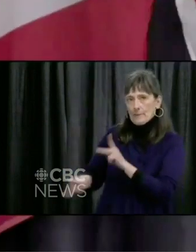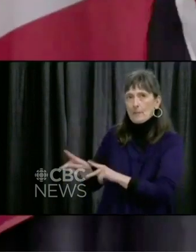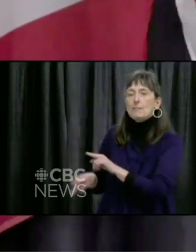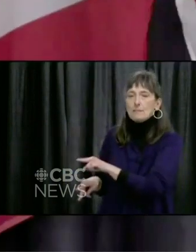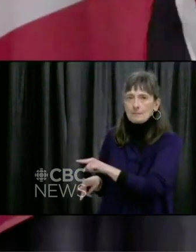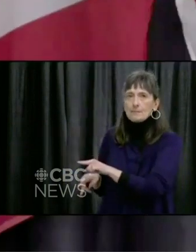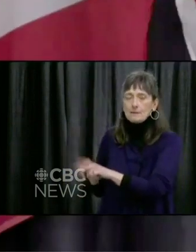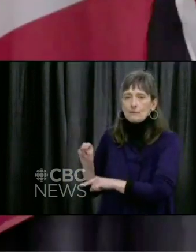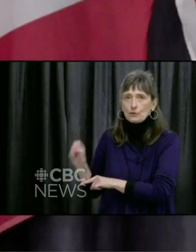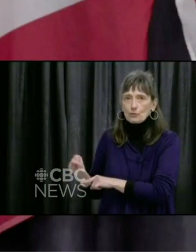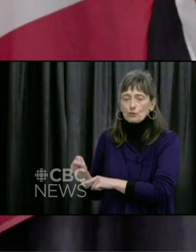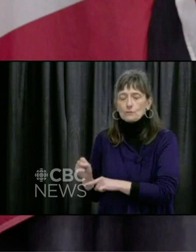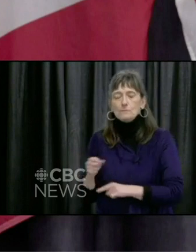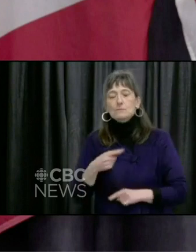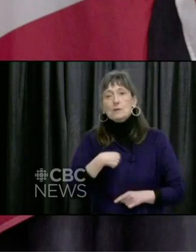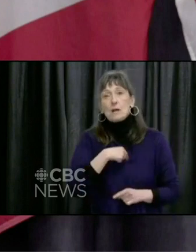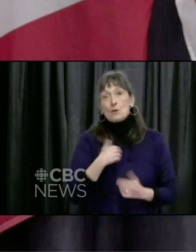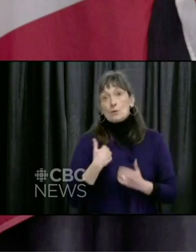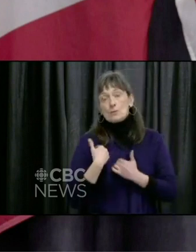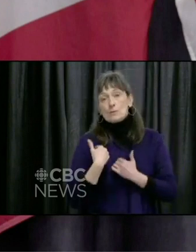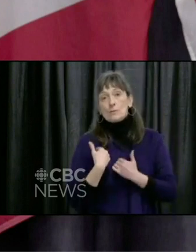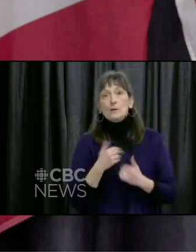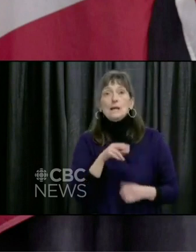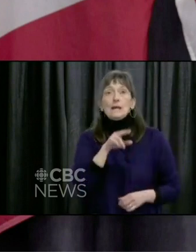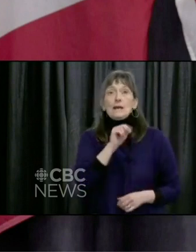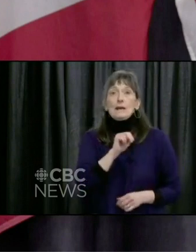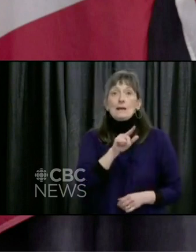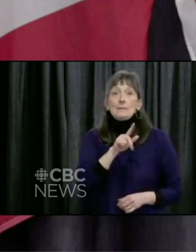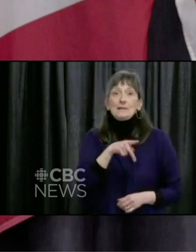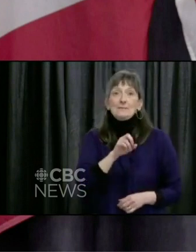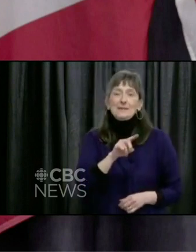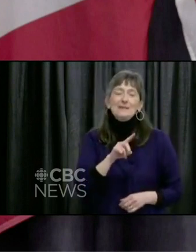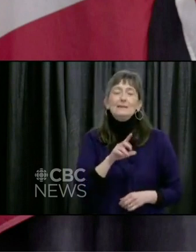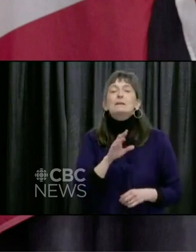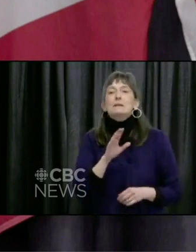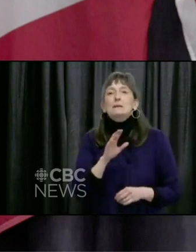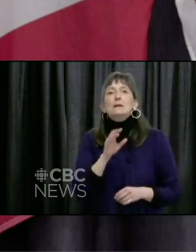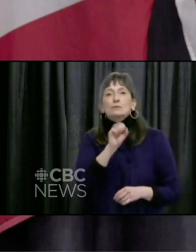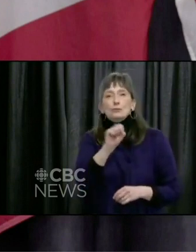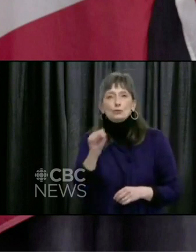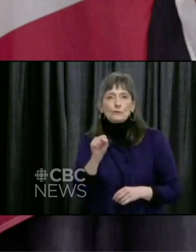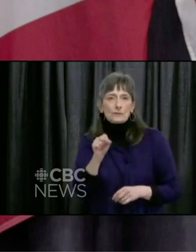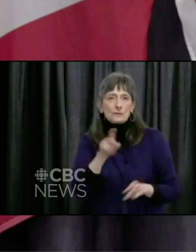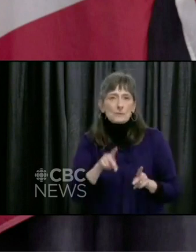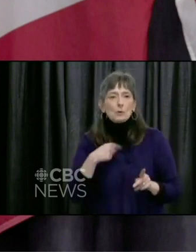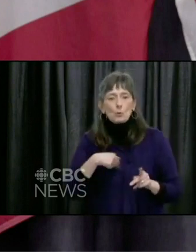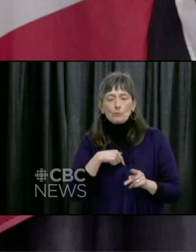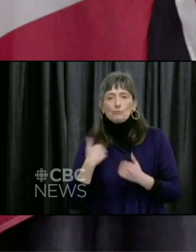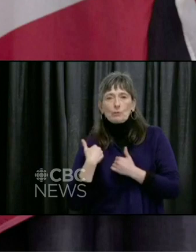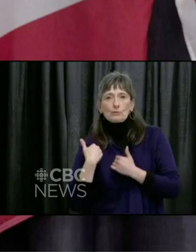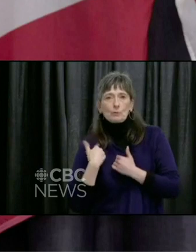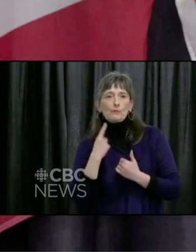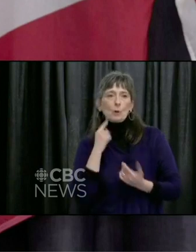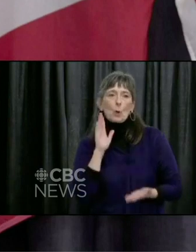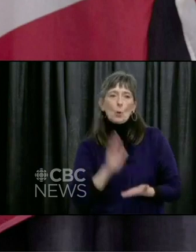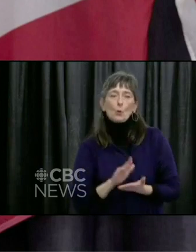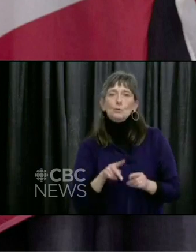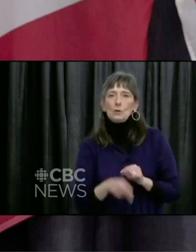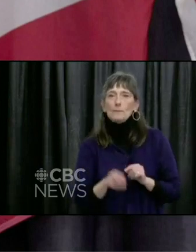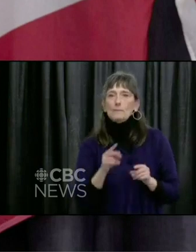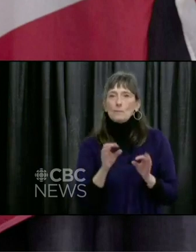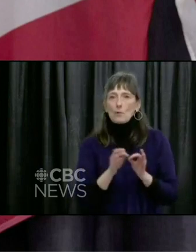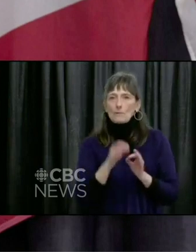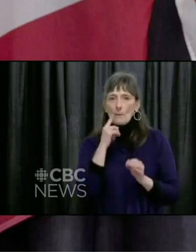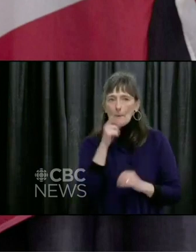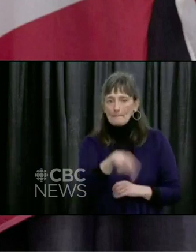responsibility to our NLPDP clients, and we can determine within a broad